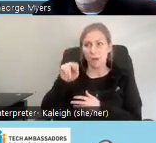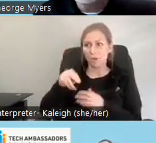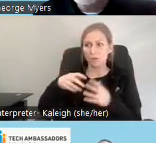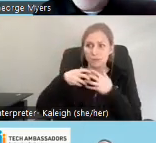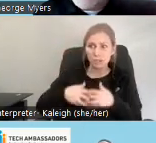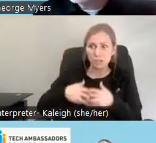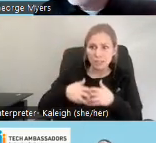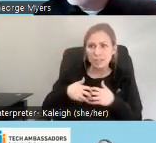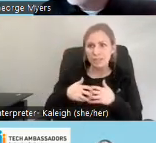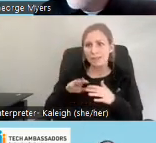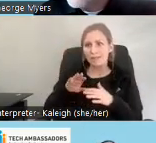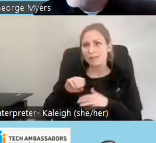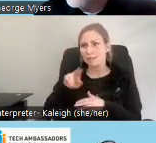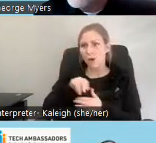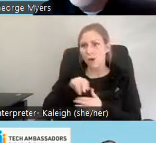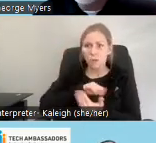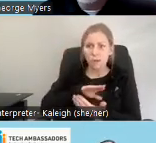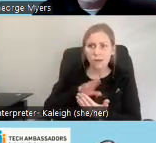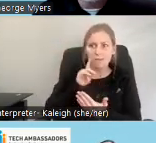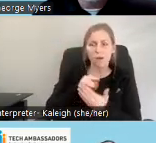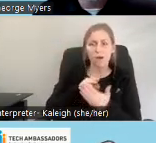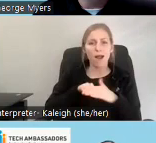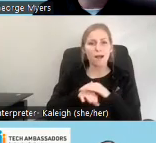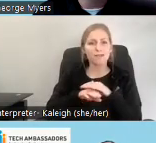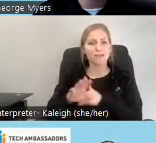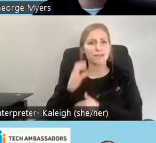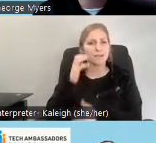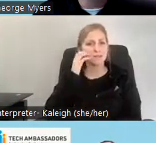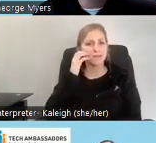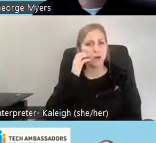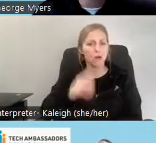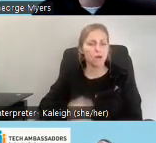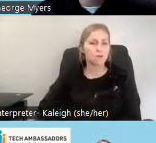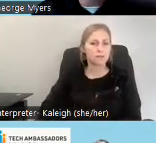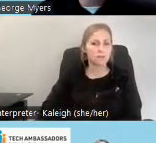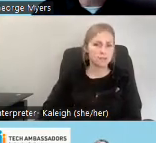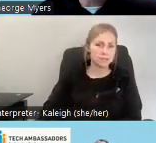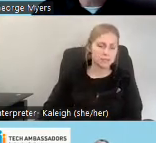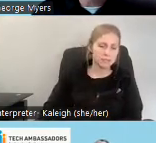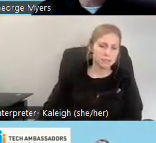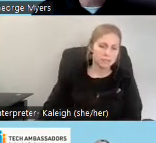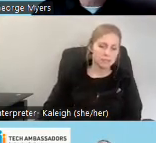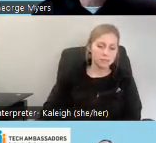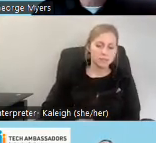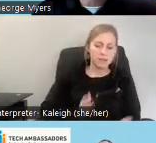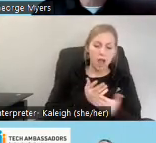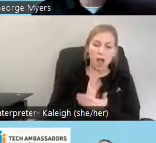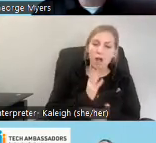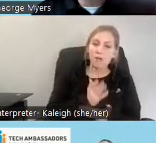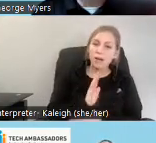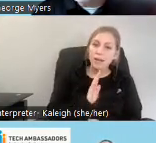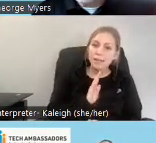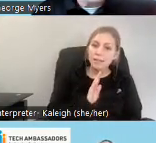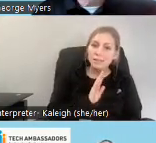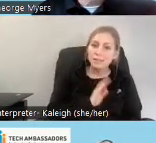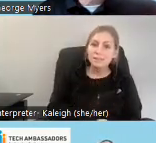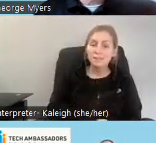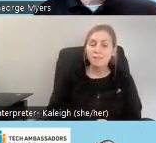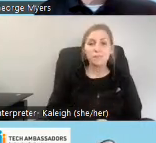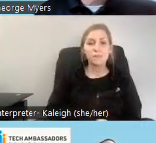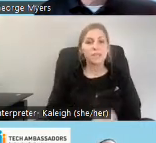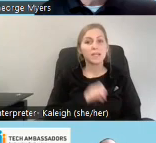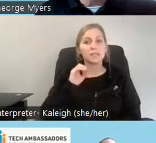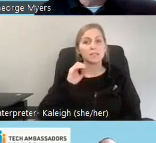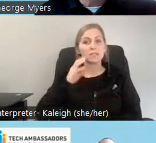way to access his phone. All right. So we